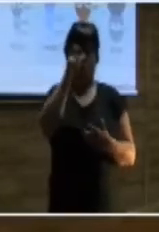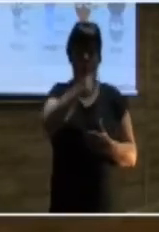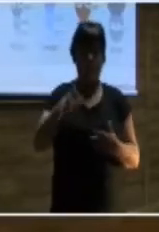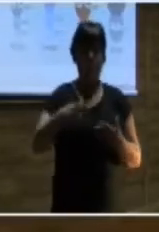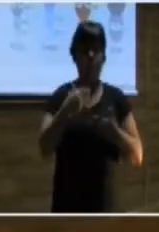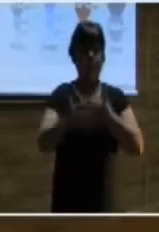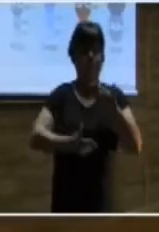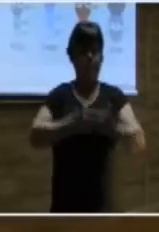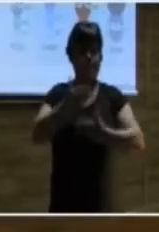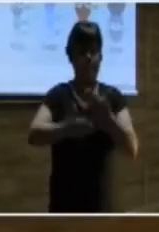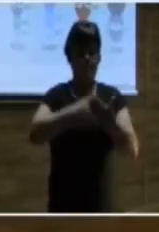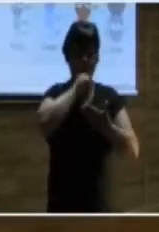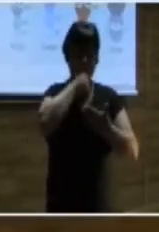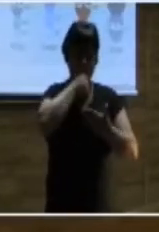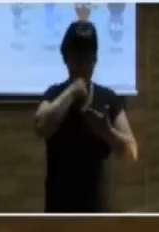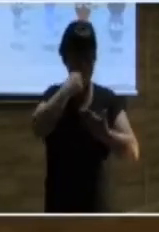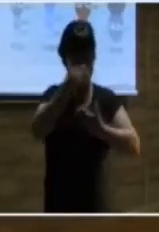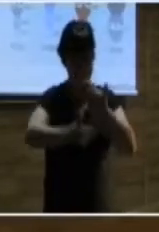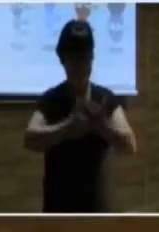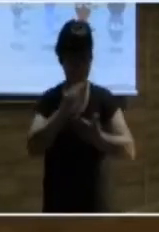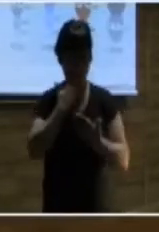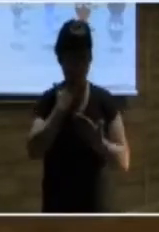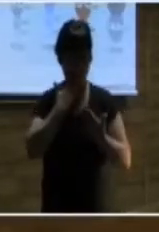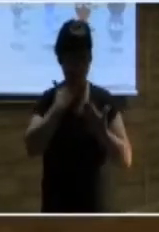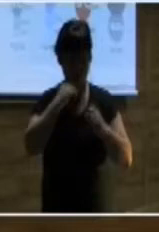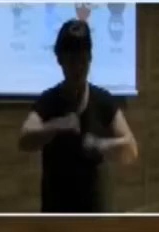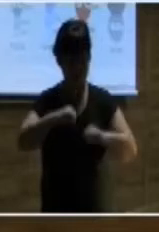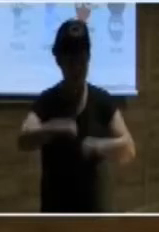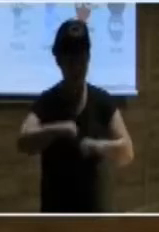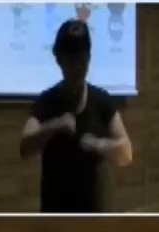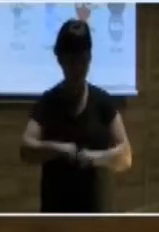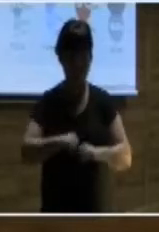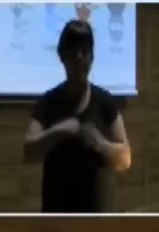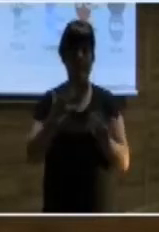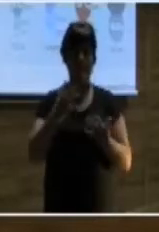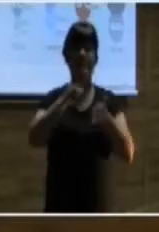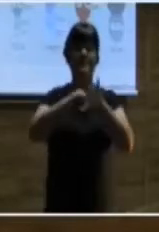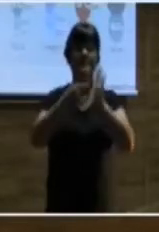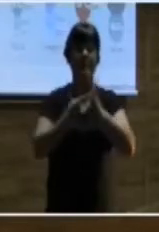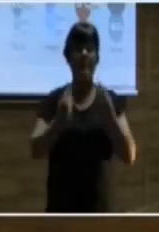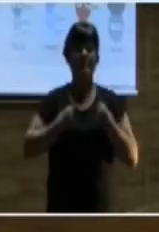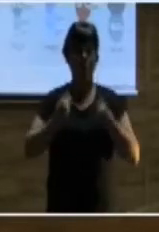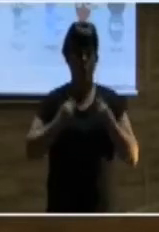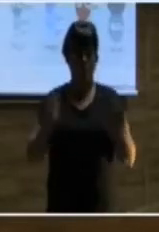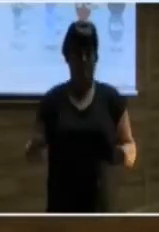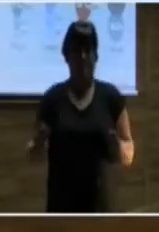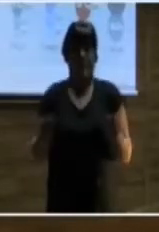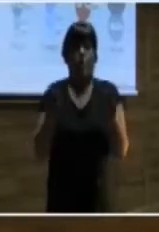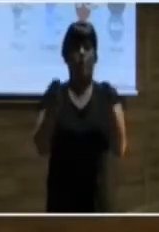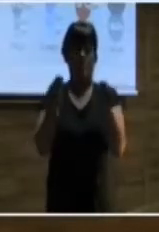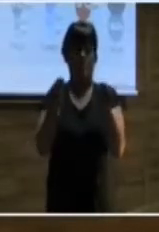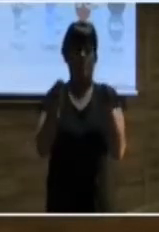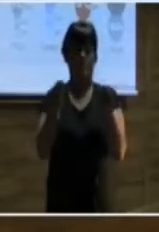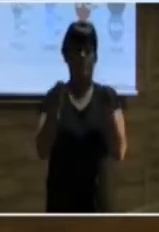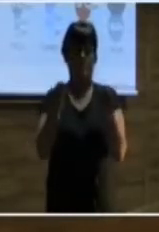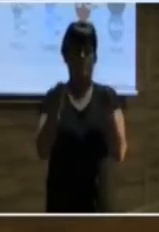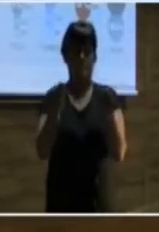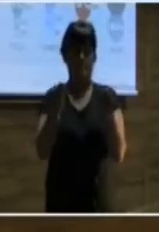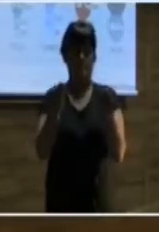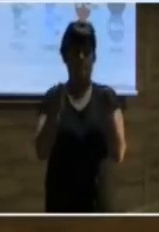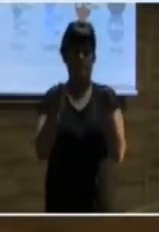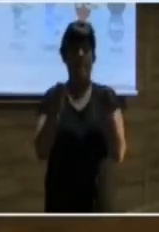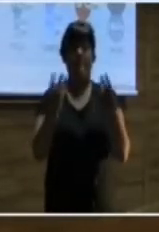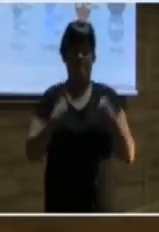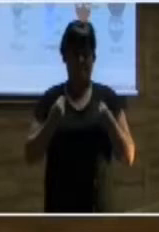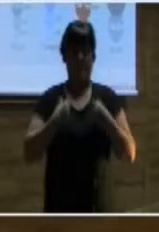in healthcare systems. Because ironically, the better our health systems are, the longer people will live, the more